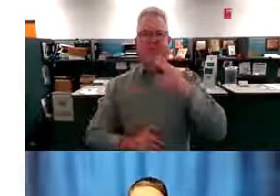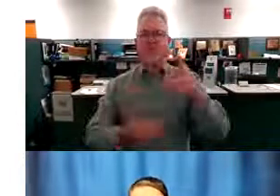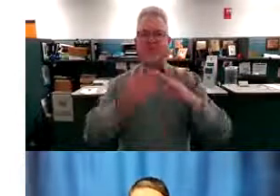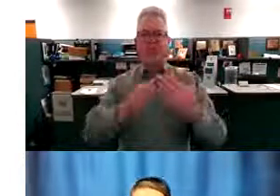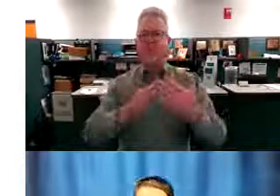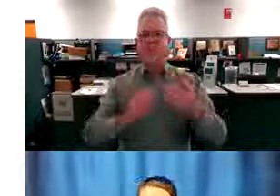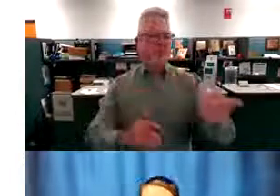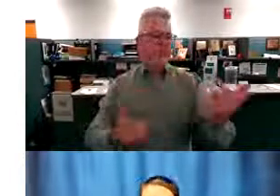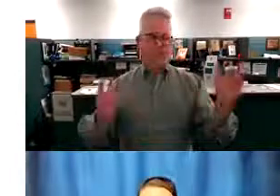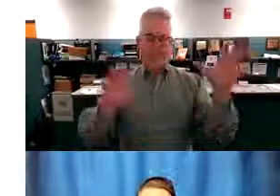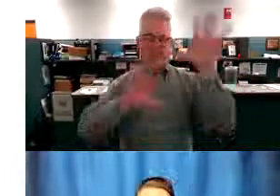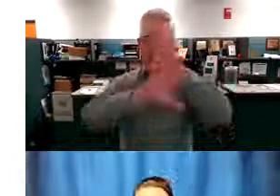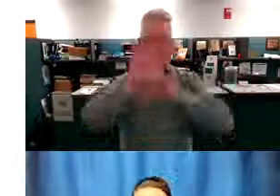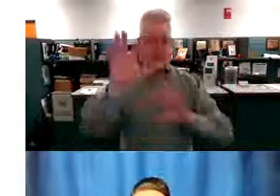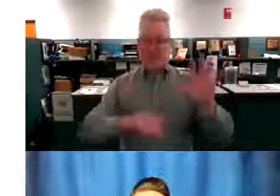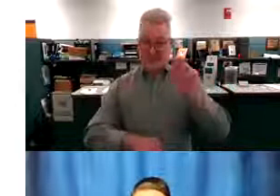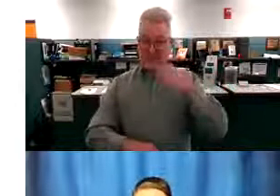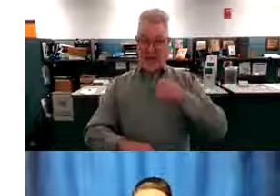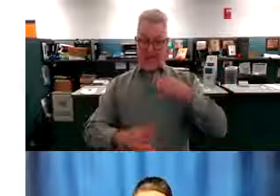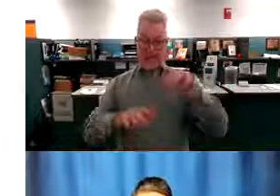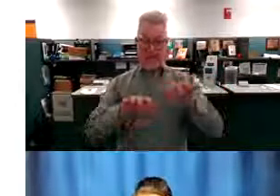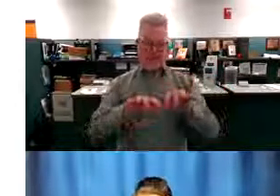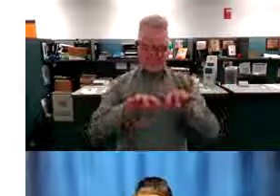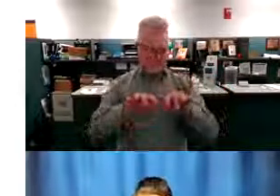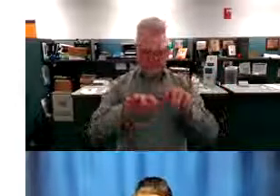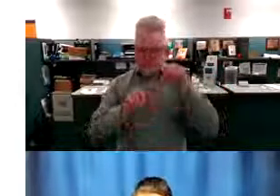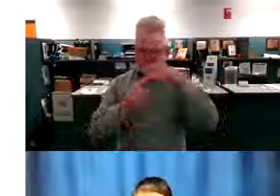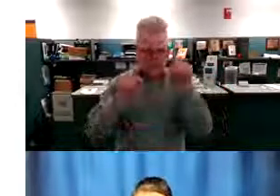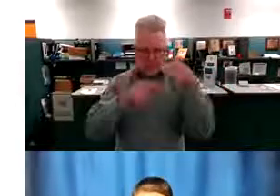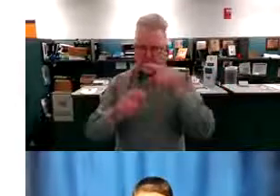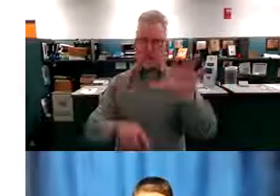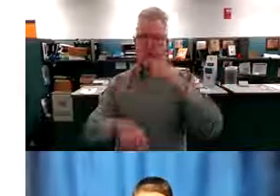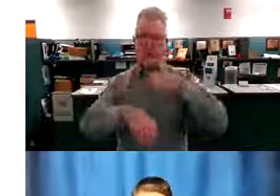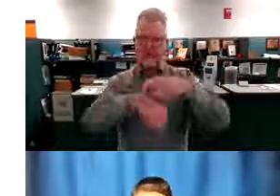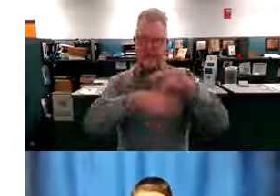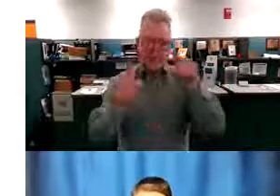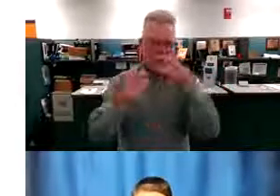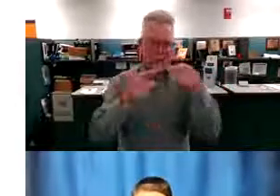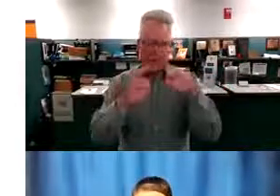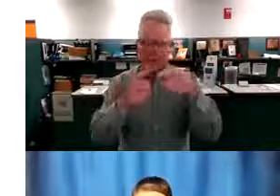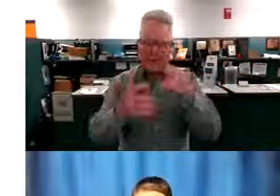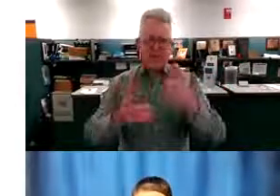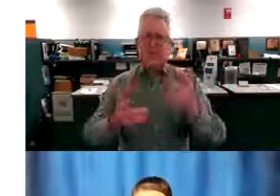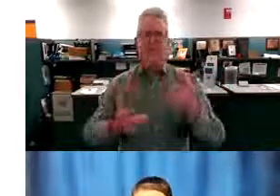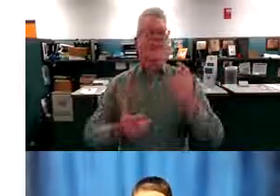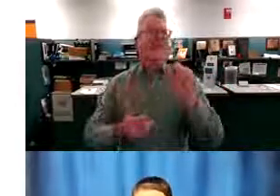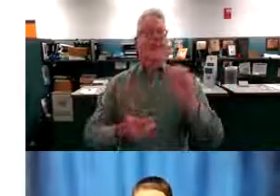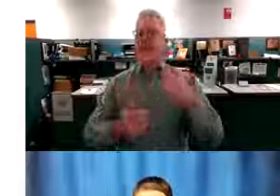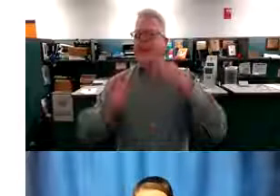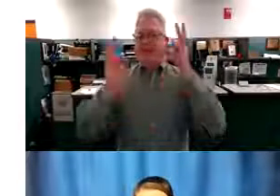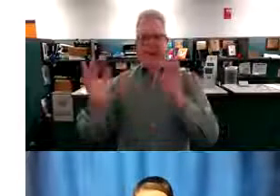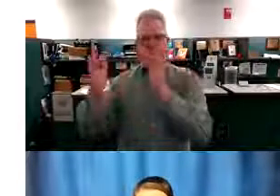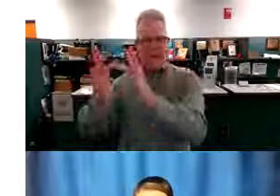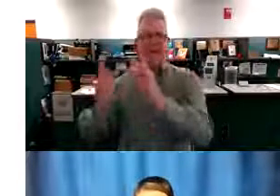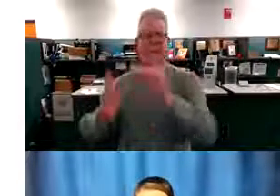it's not very friendly process for those who are deaf and hard of hearing. Myself, I went in, and to me, it took me a little bit of time